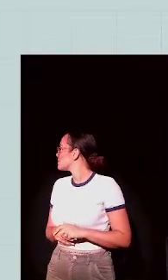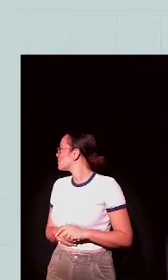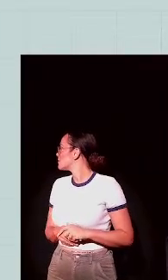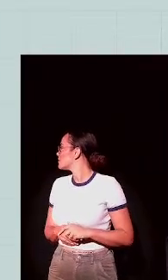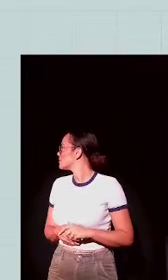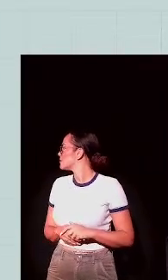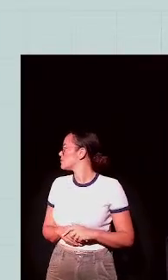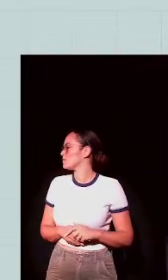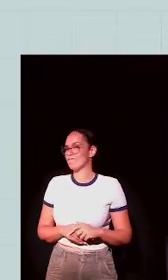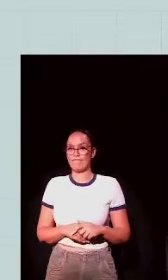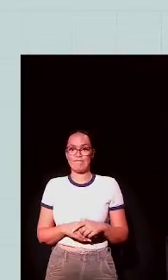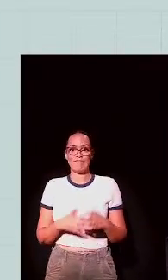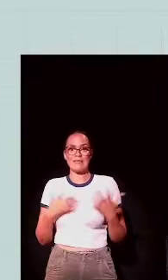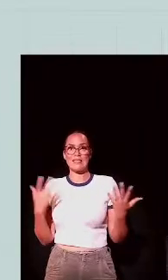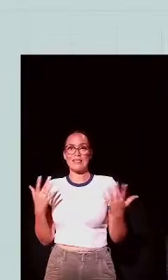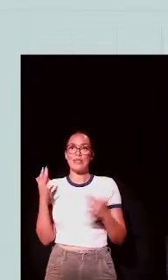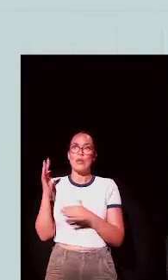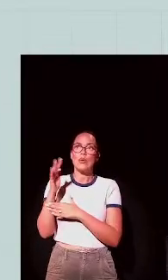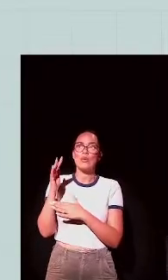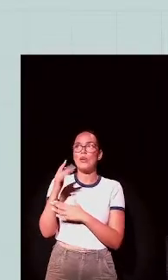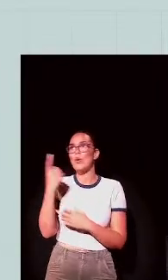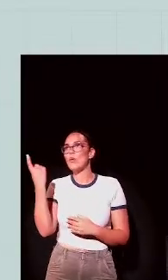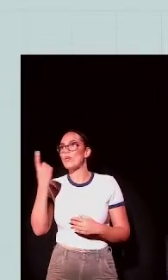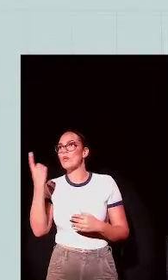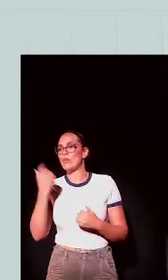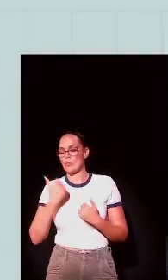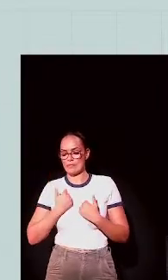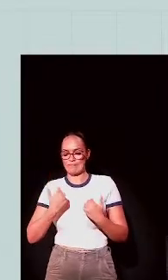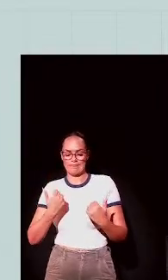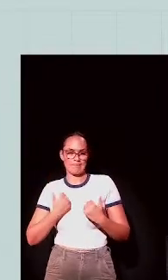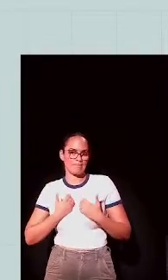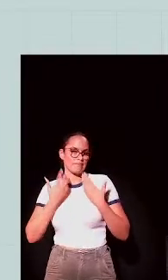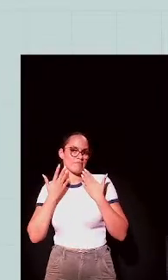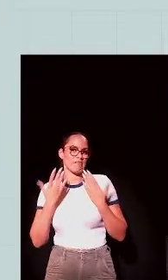Who am I gonna be?